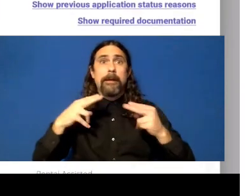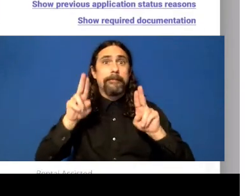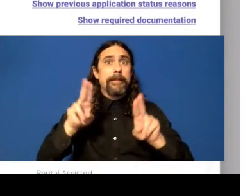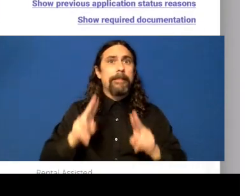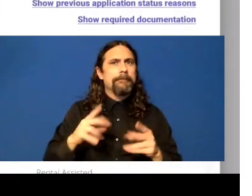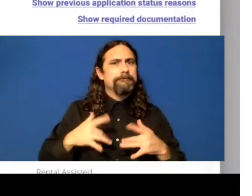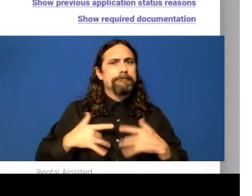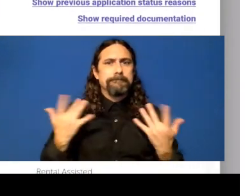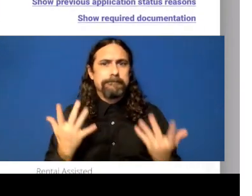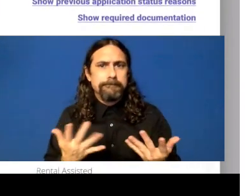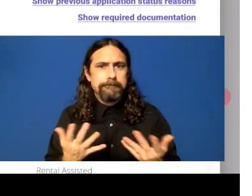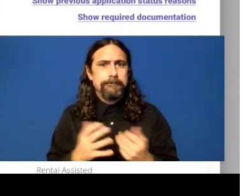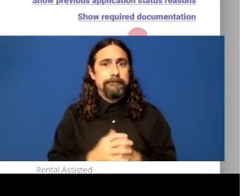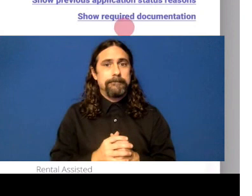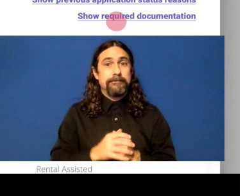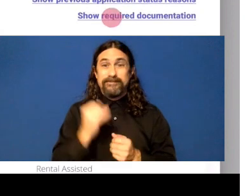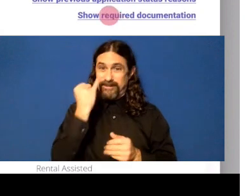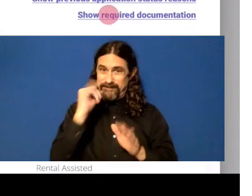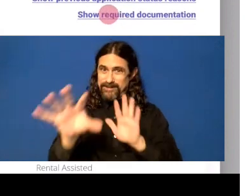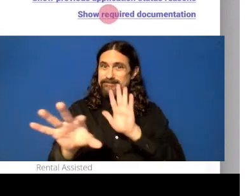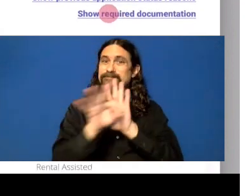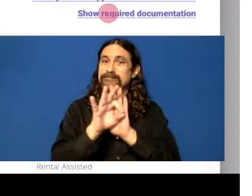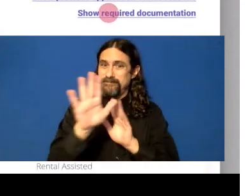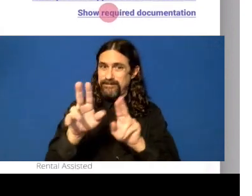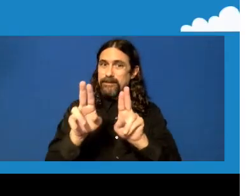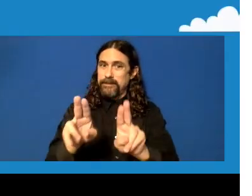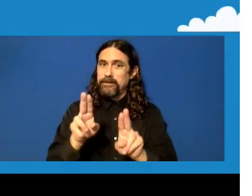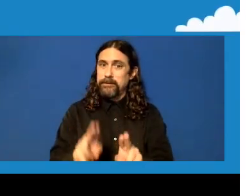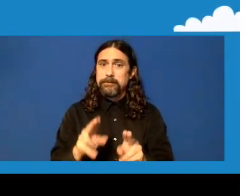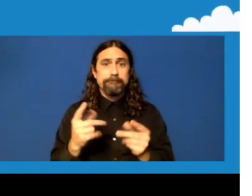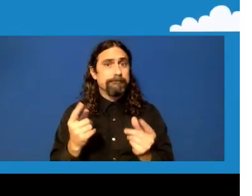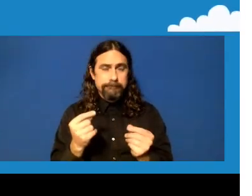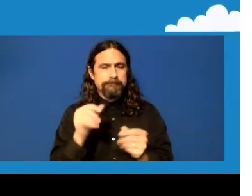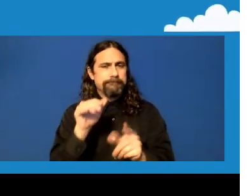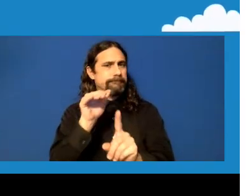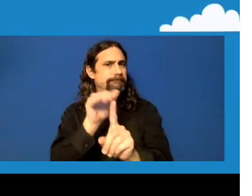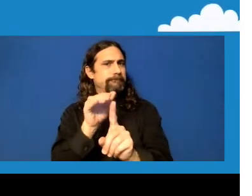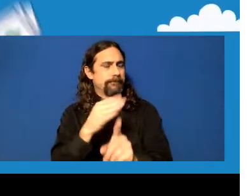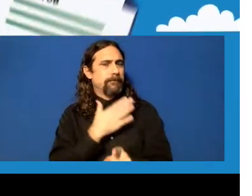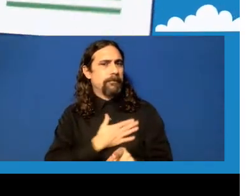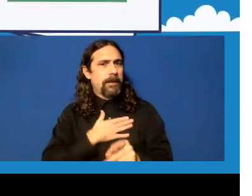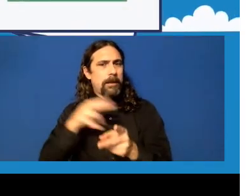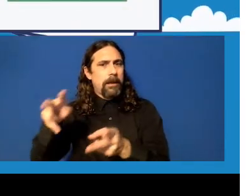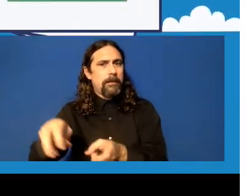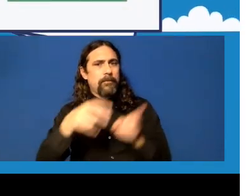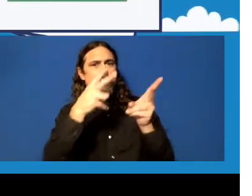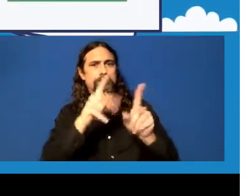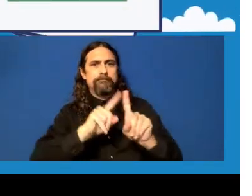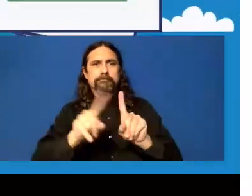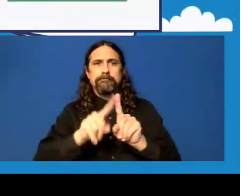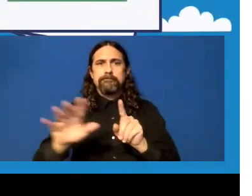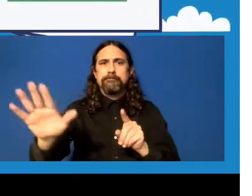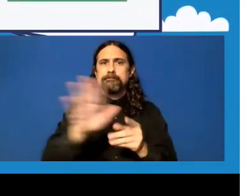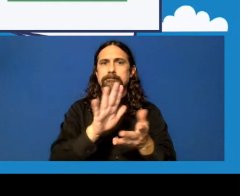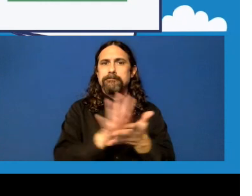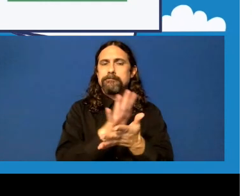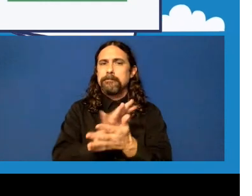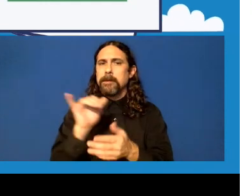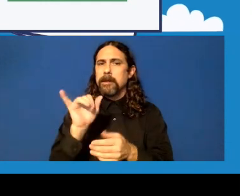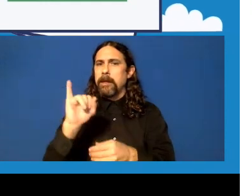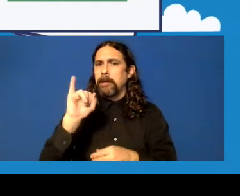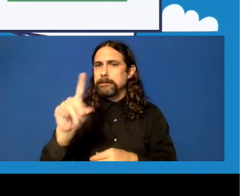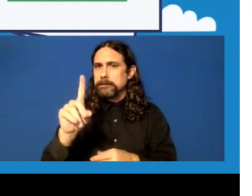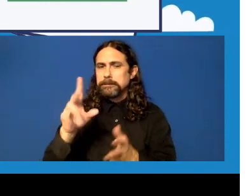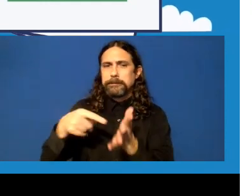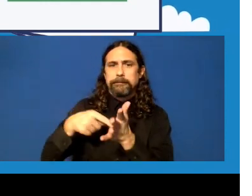submitted. If your application is selected, you'll be asked to upload and share documents like personal ID and pay stubs, which will be